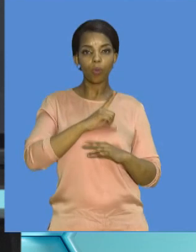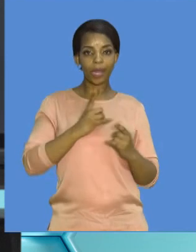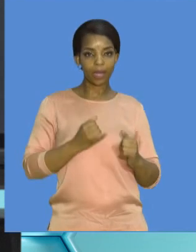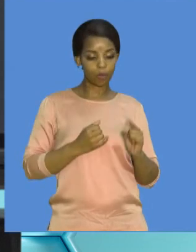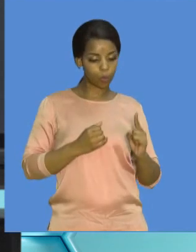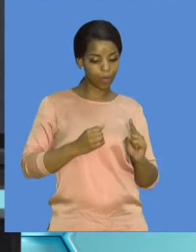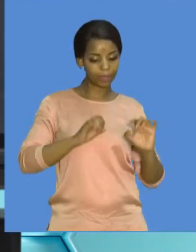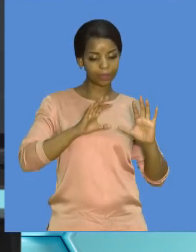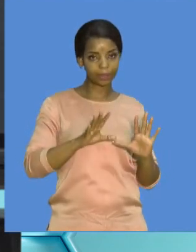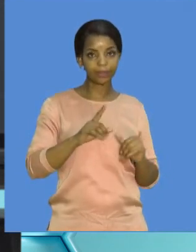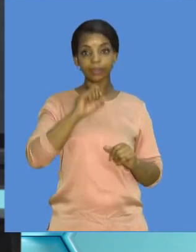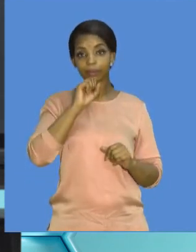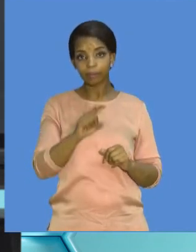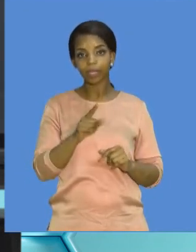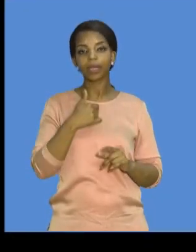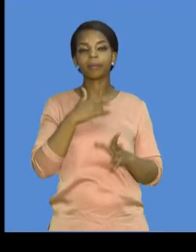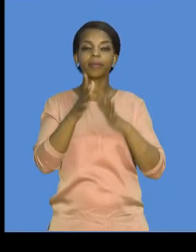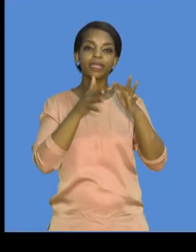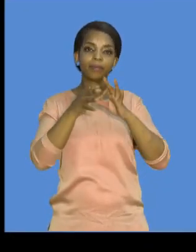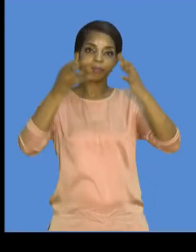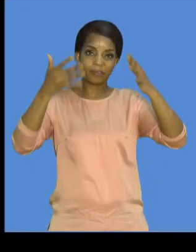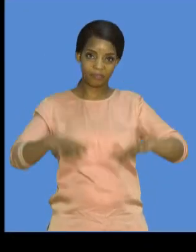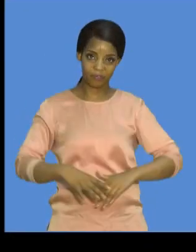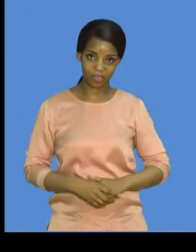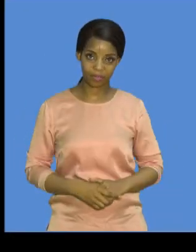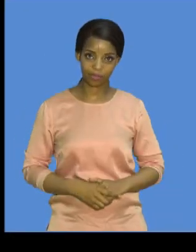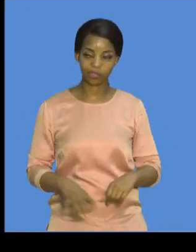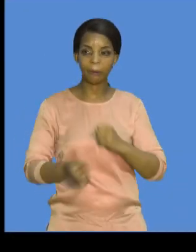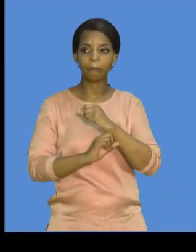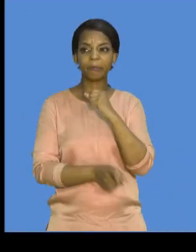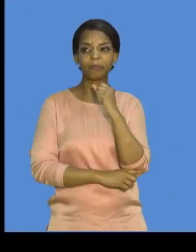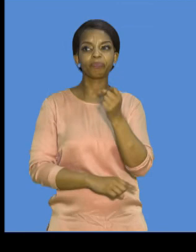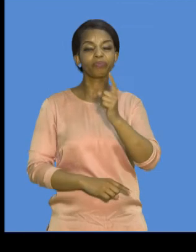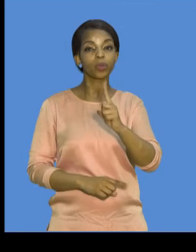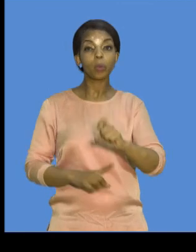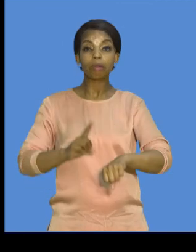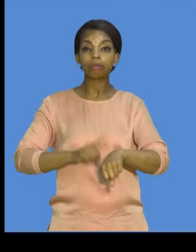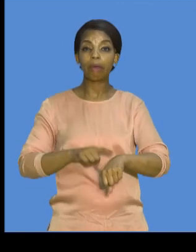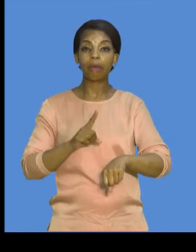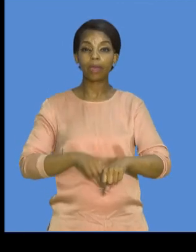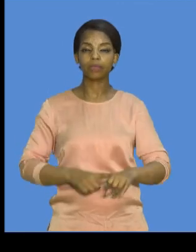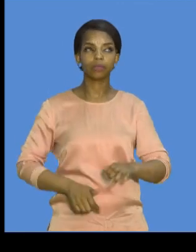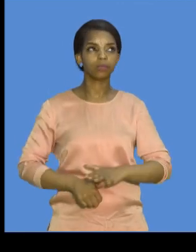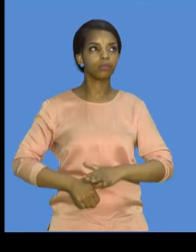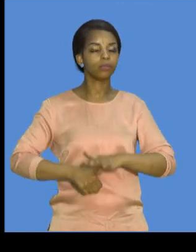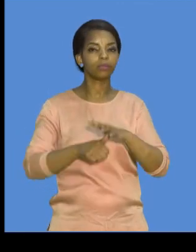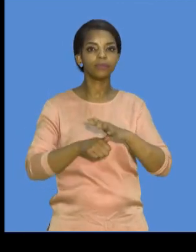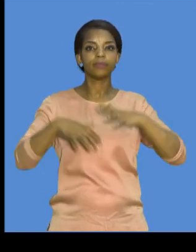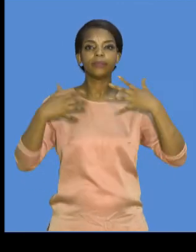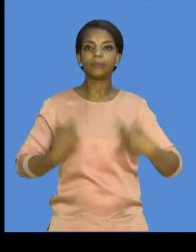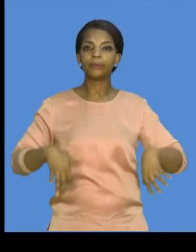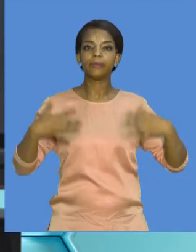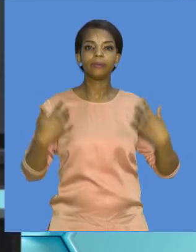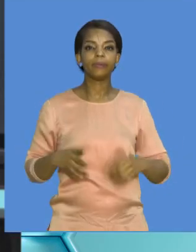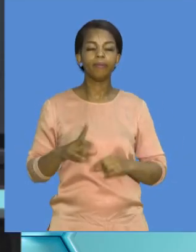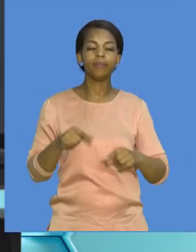an exponential growth. The last point is that time is the biggest factor. I can't stress this